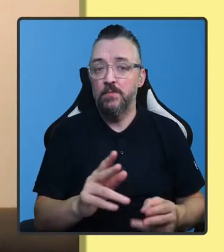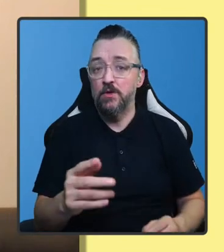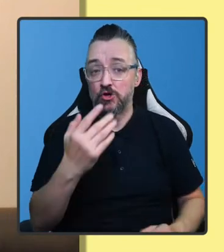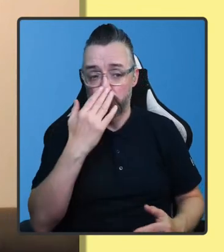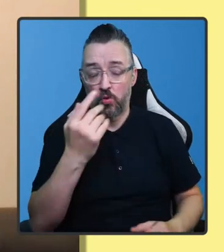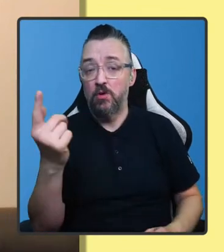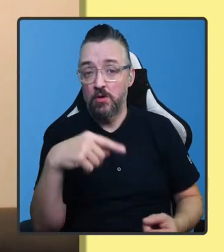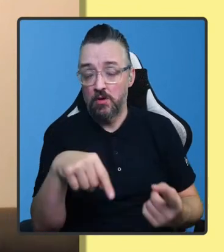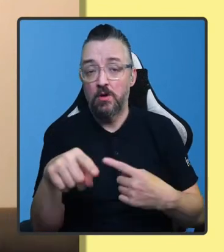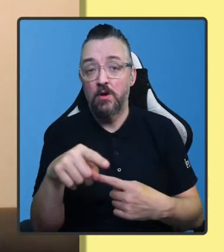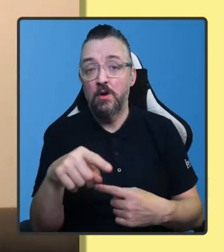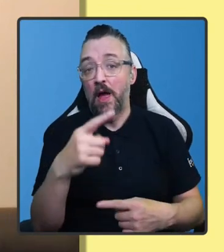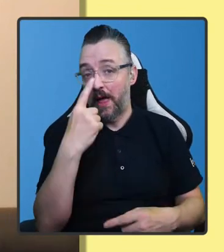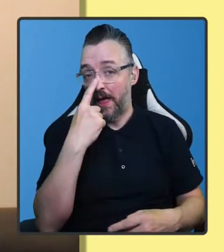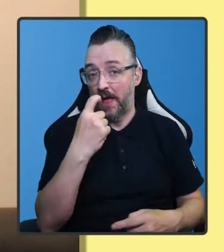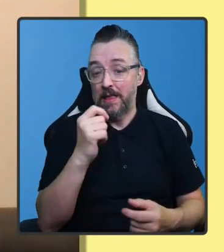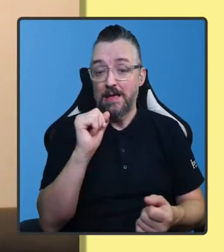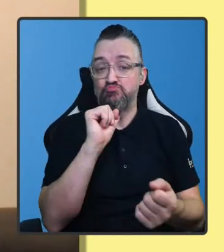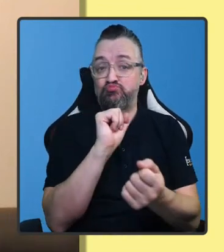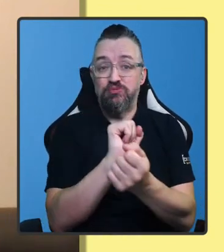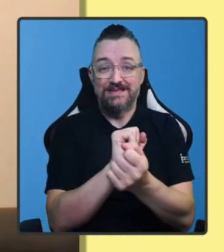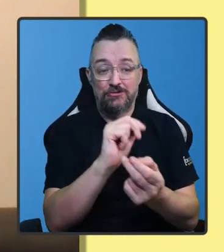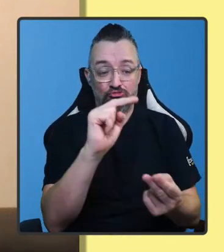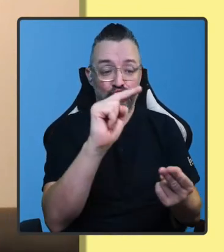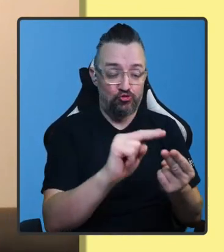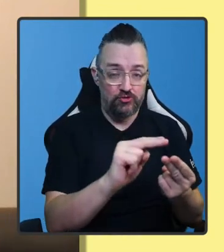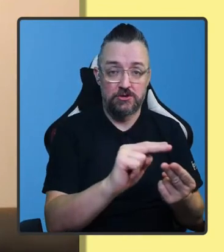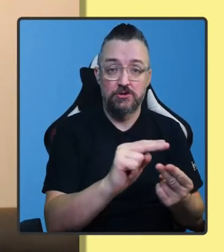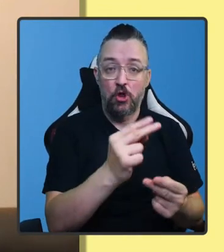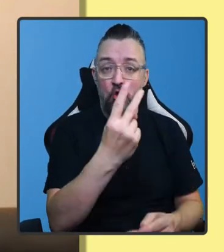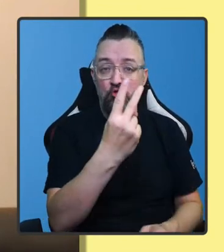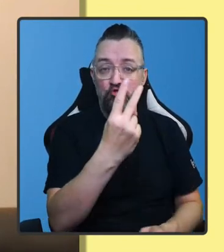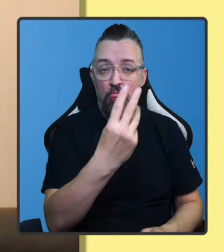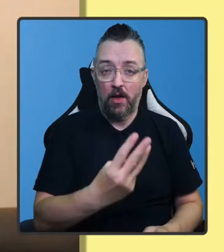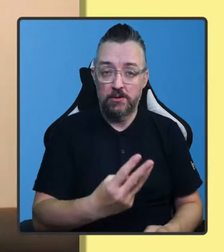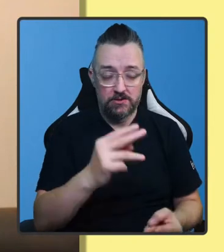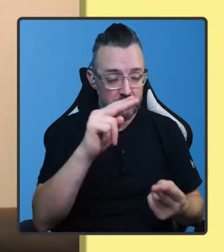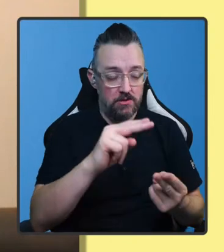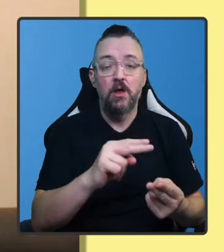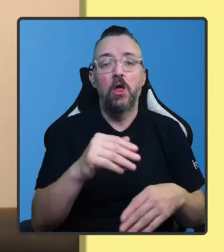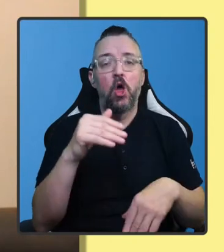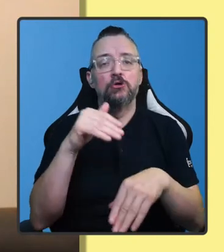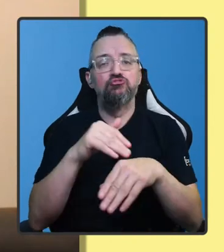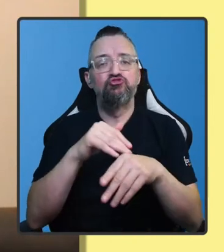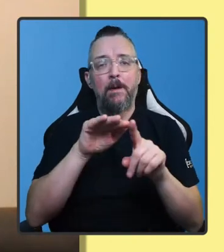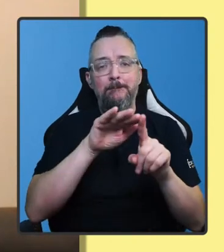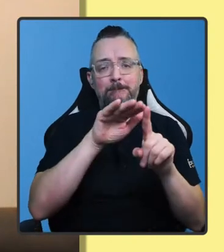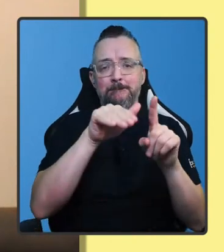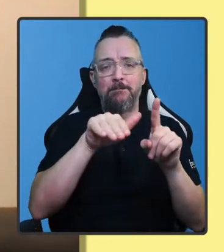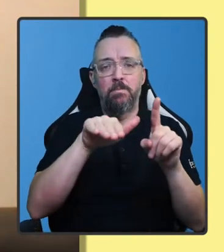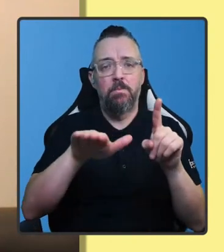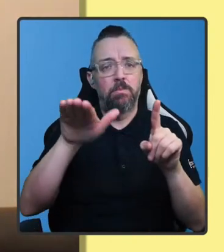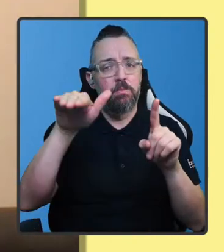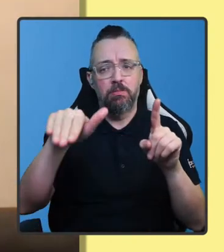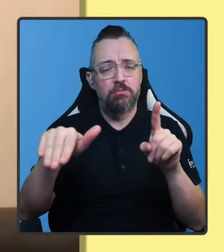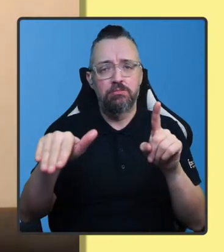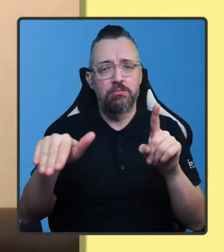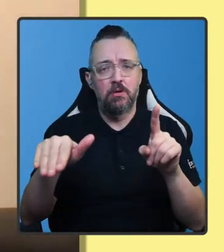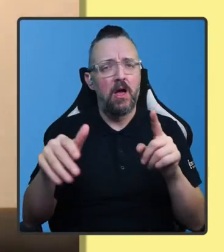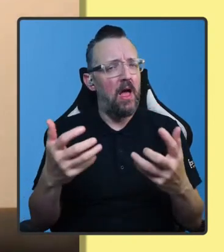possible to drop the use of imprisonment by two-thirds and not disturb the crime trend development. How did they do